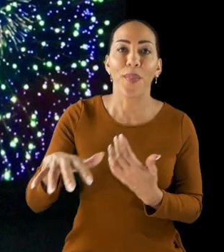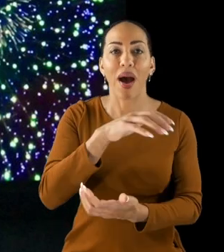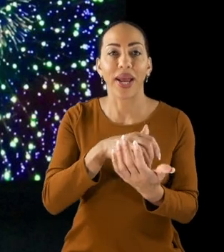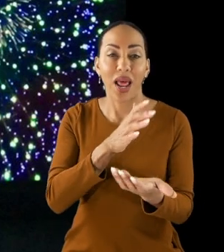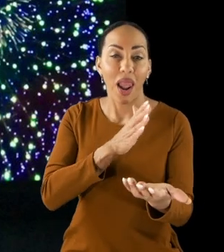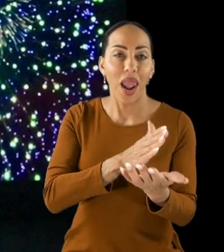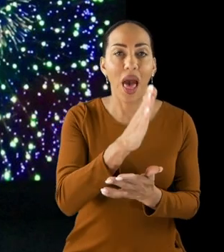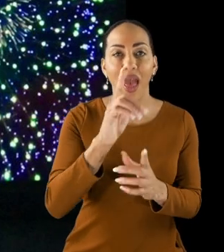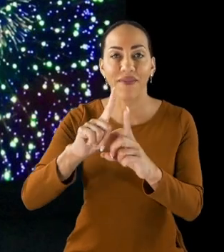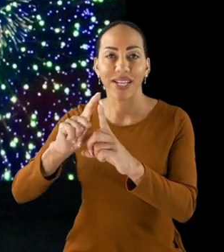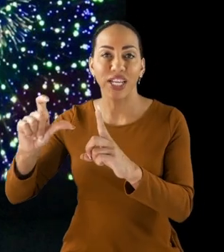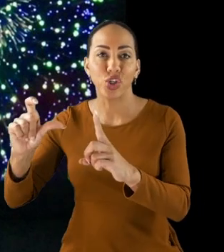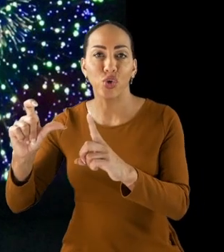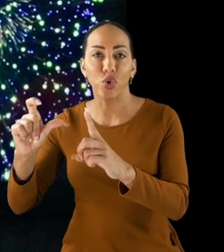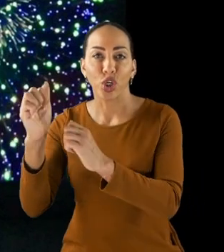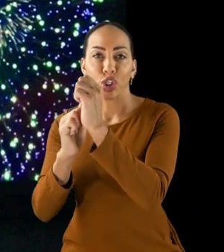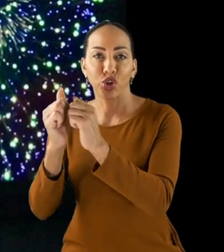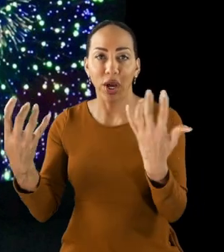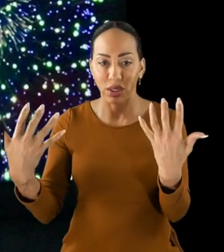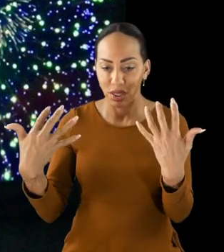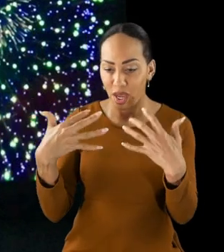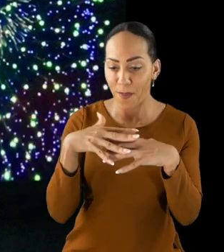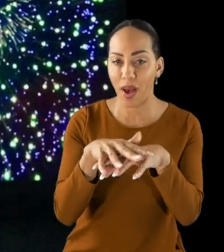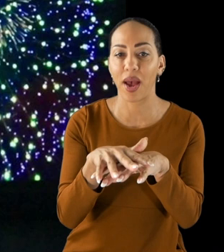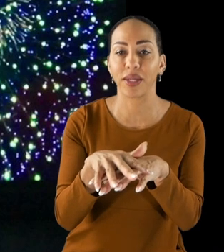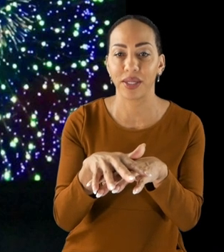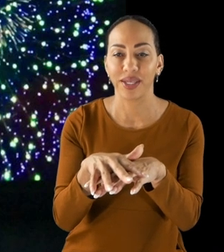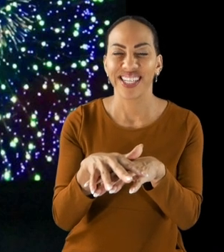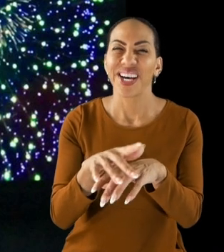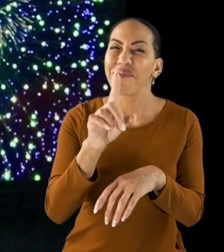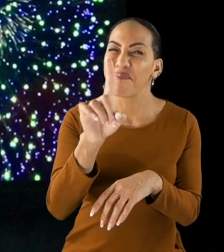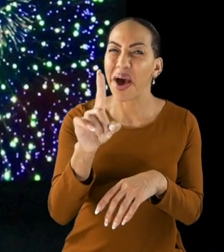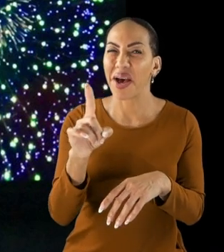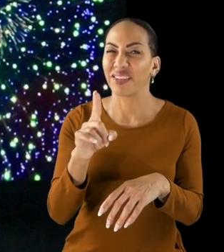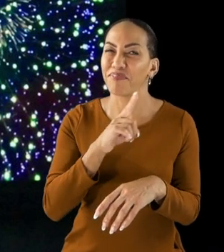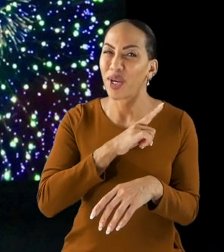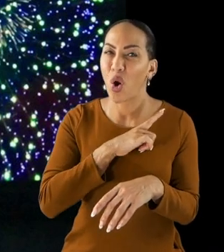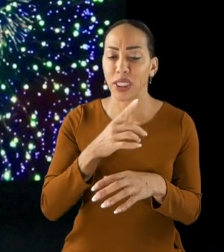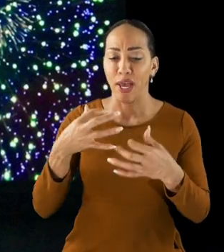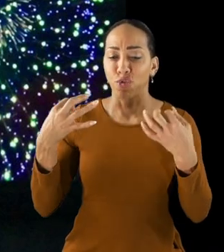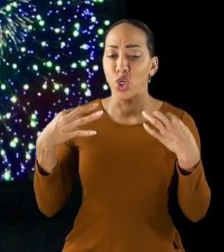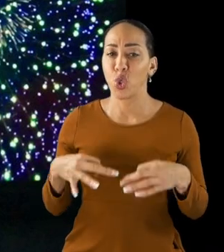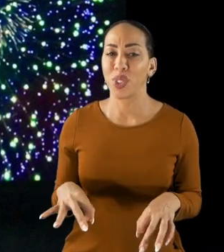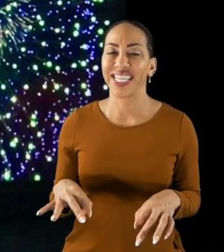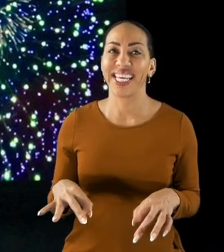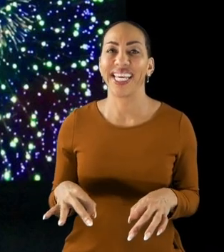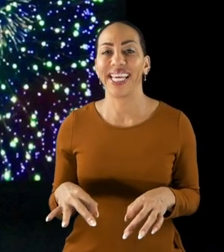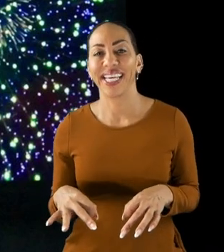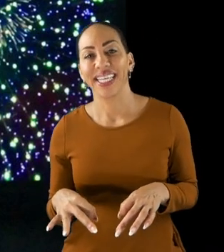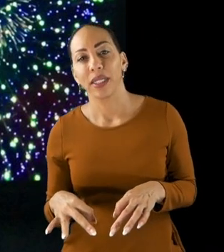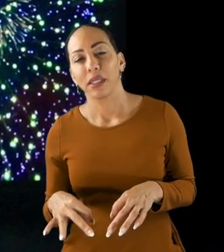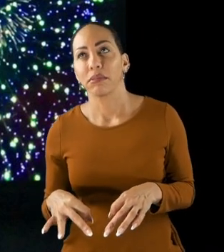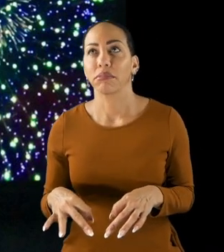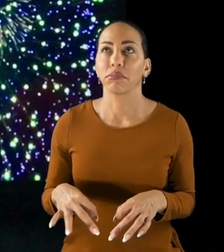live and digital formats, but it felt like, because of the nudity involved in the pieces, we didn't want to